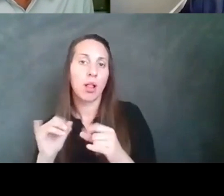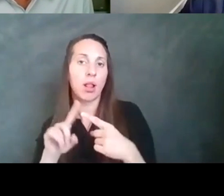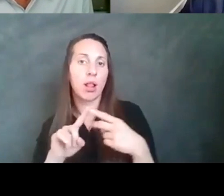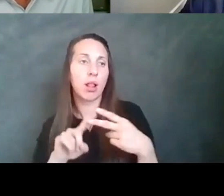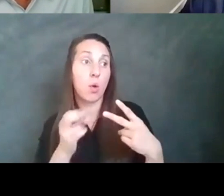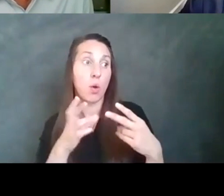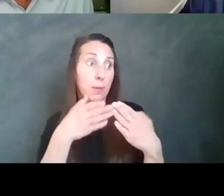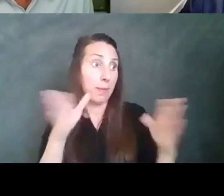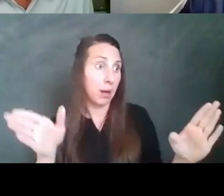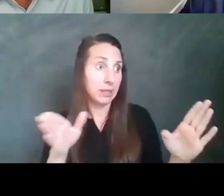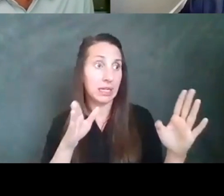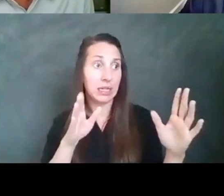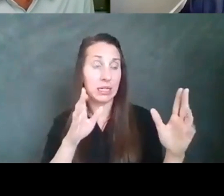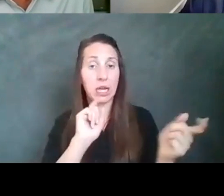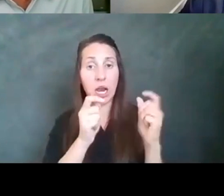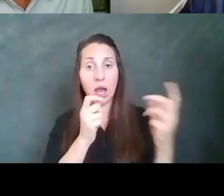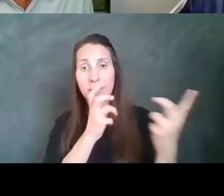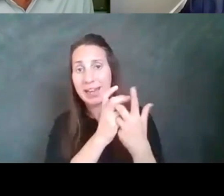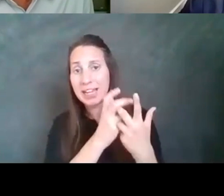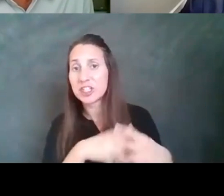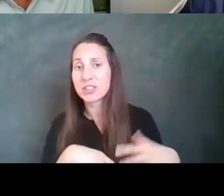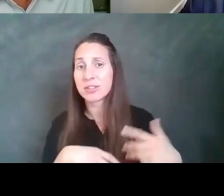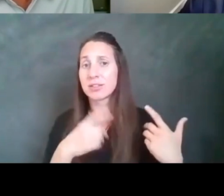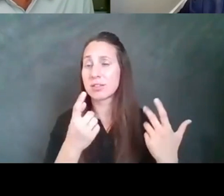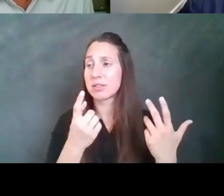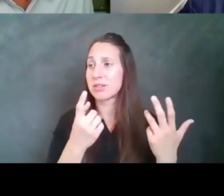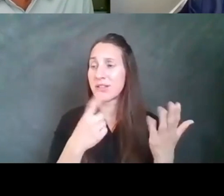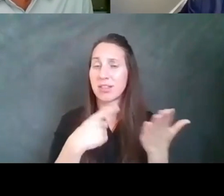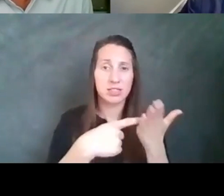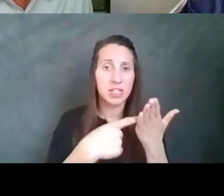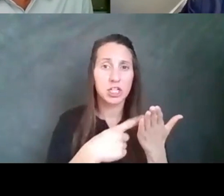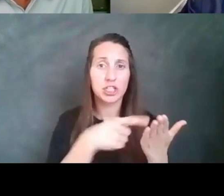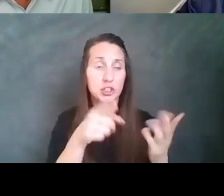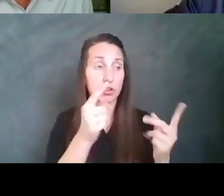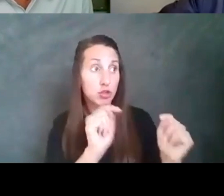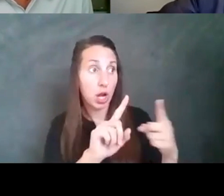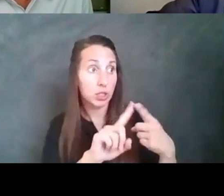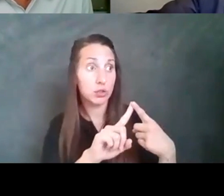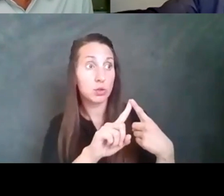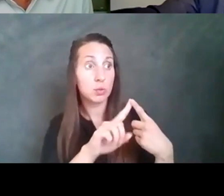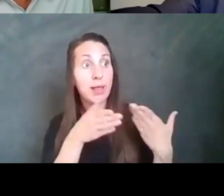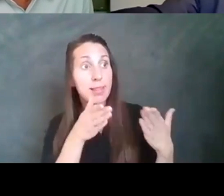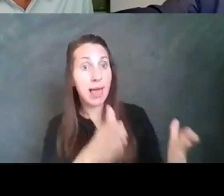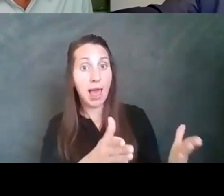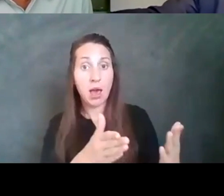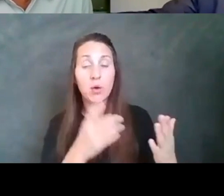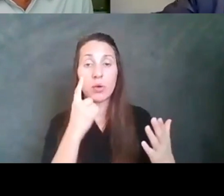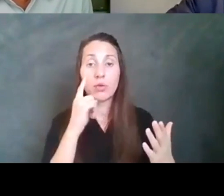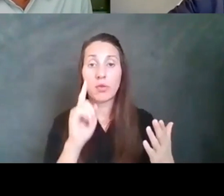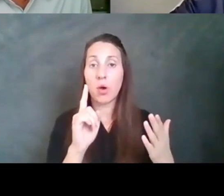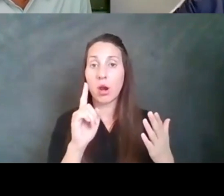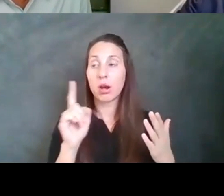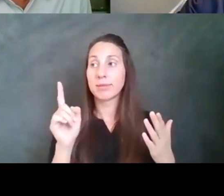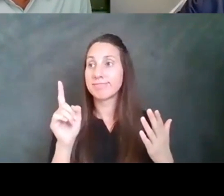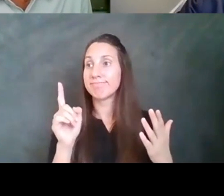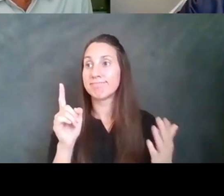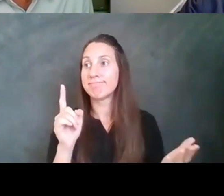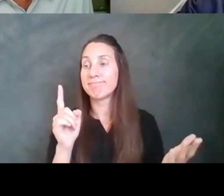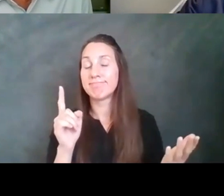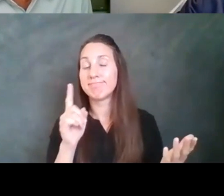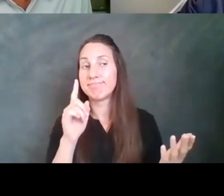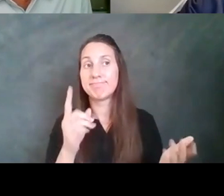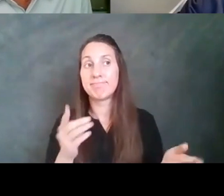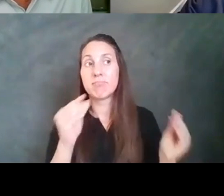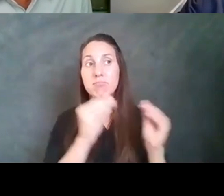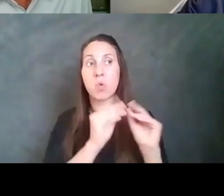public accommodation discussion where you're trying to allow for another person to participate,